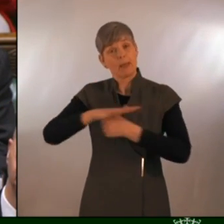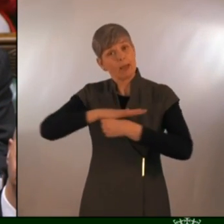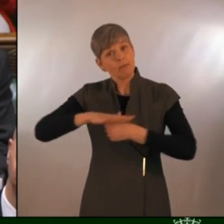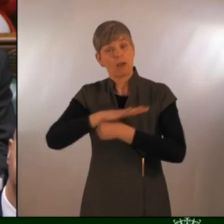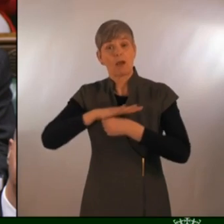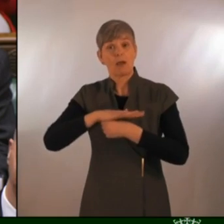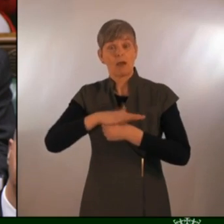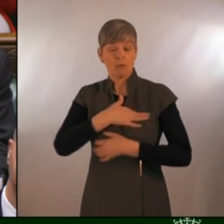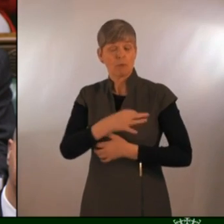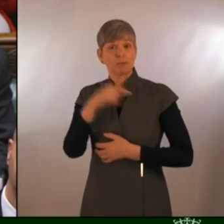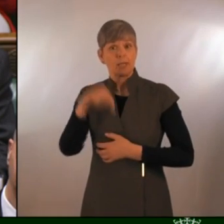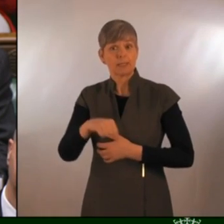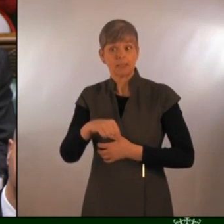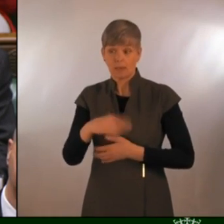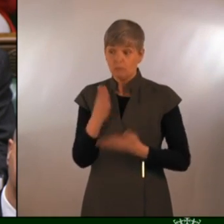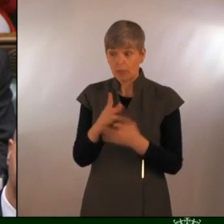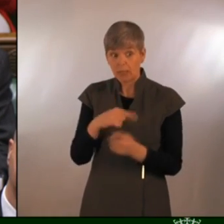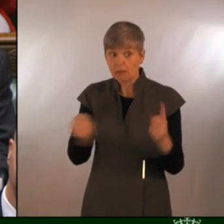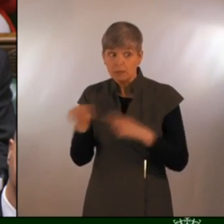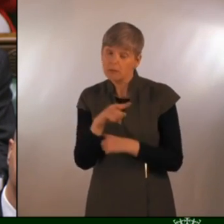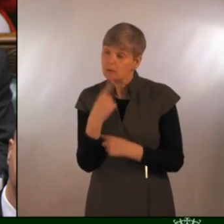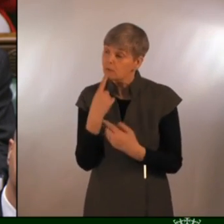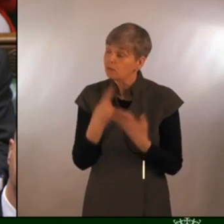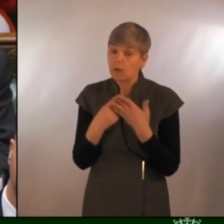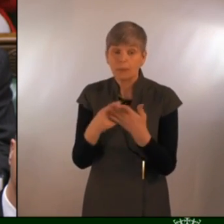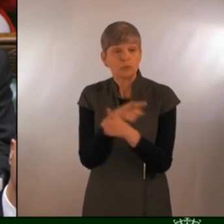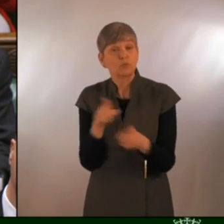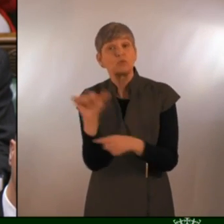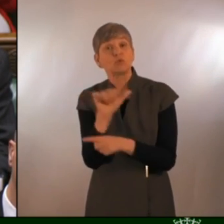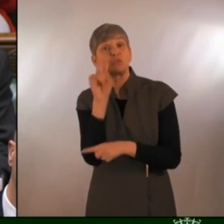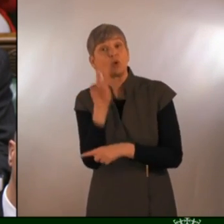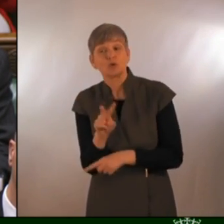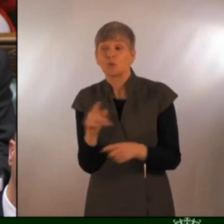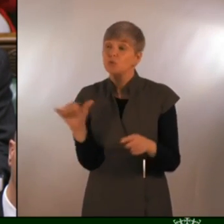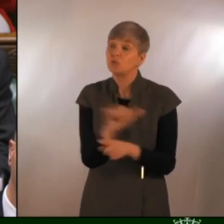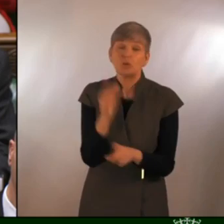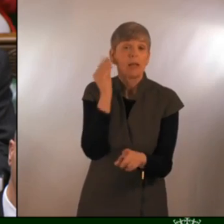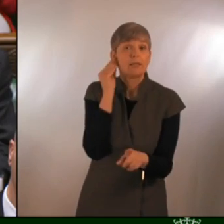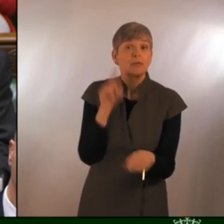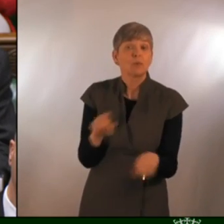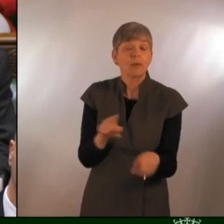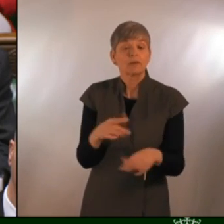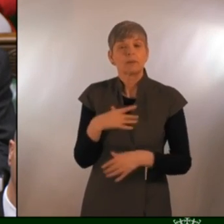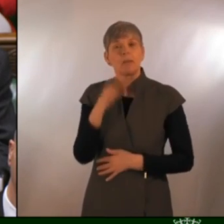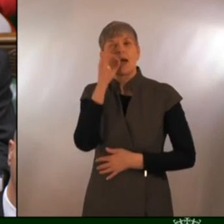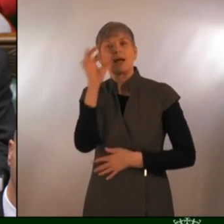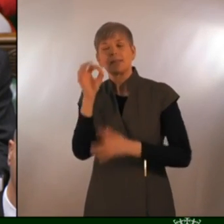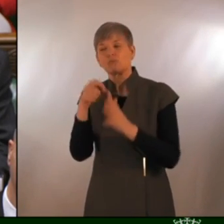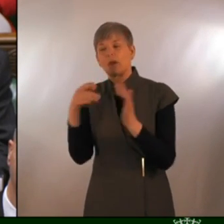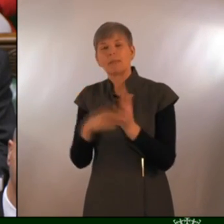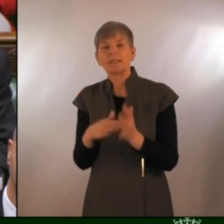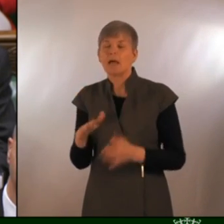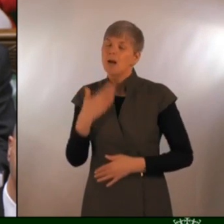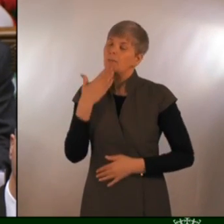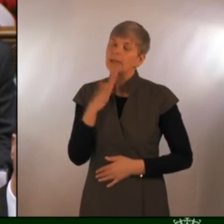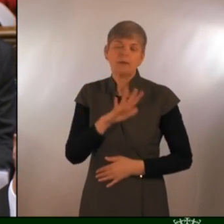listen to it and watch it. So could the Prime Minister, and for once, without hiding behind the robes of his Muslim ancestors, yes,